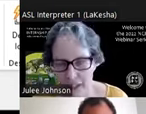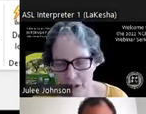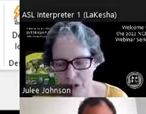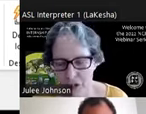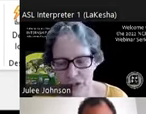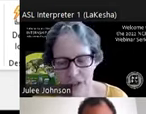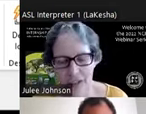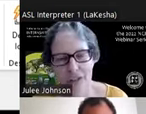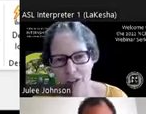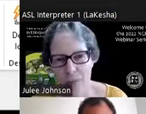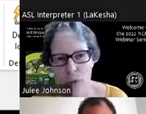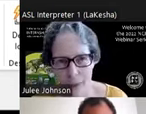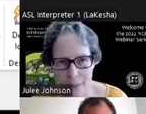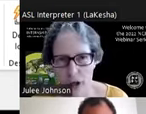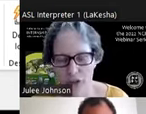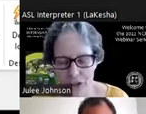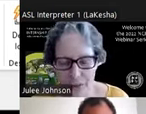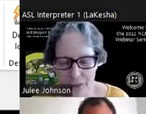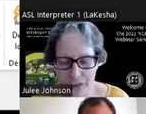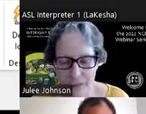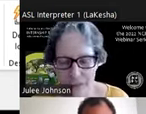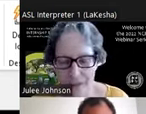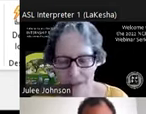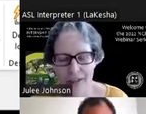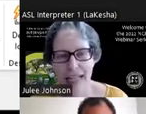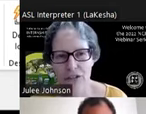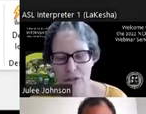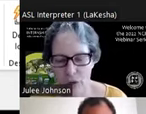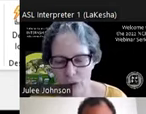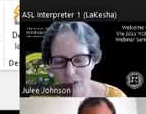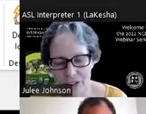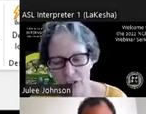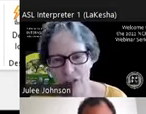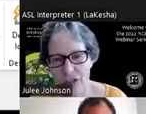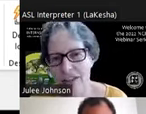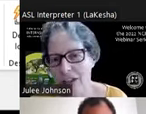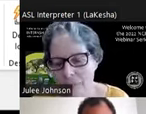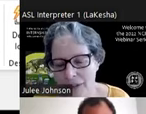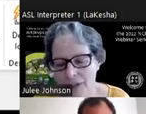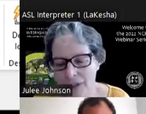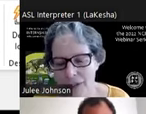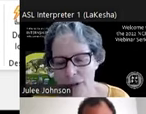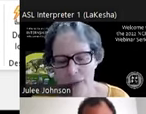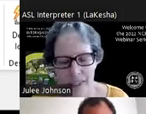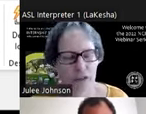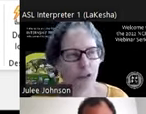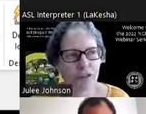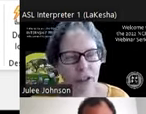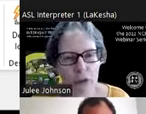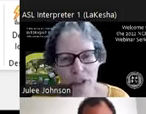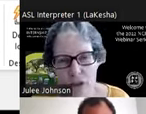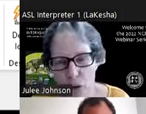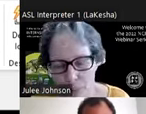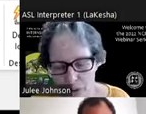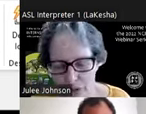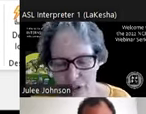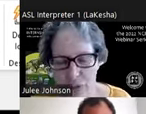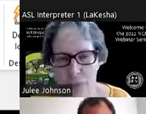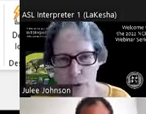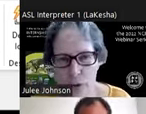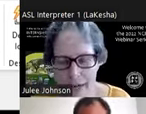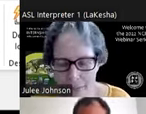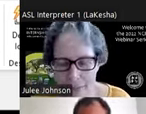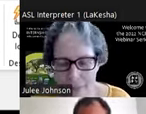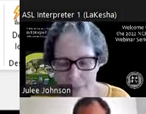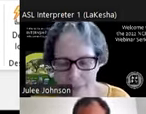Preservation Education's summer webinar series, the last of four sessions on topics related to the Federal Historic